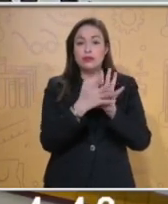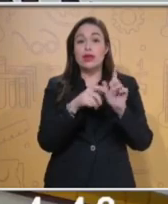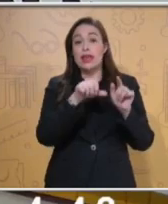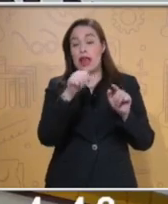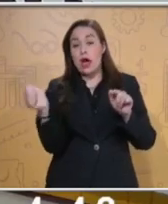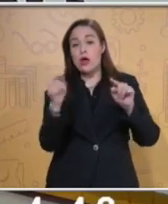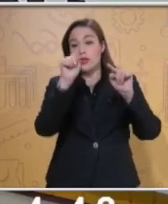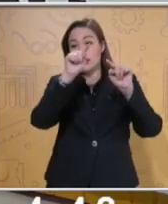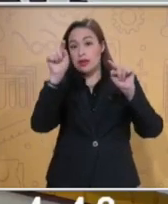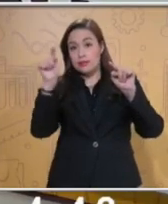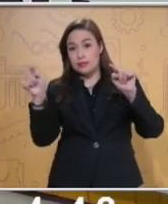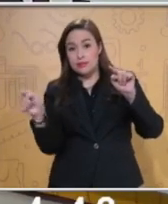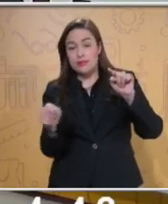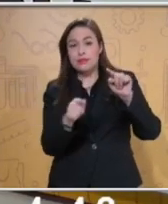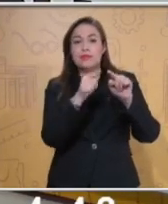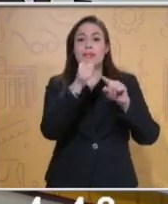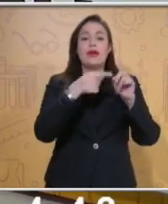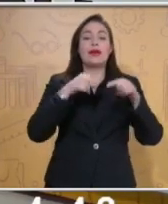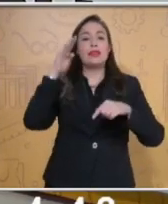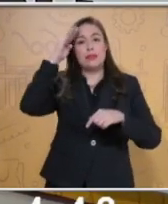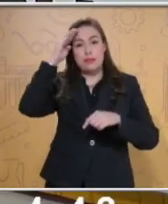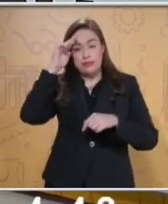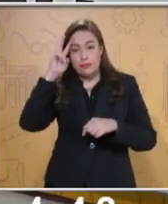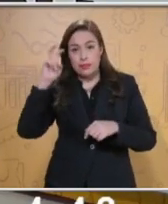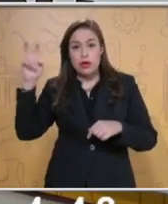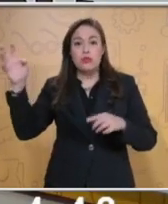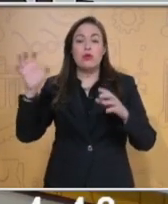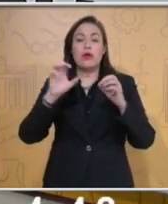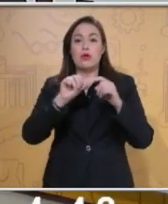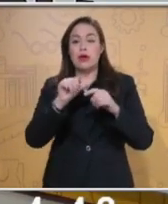So for speech bubble, letter C, I have